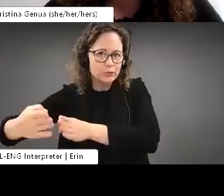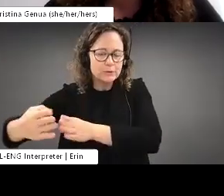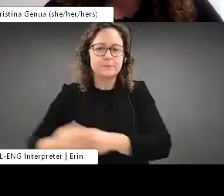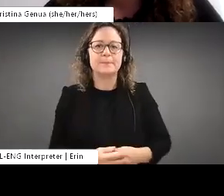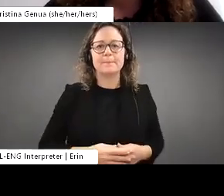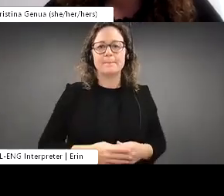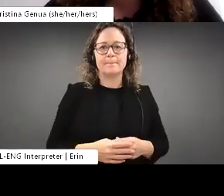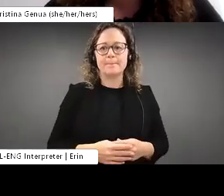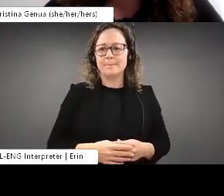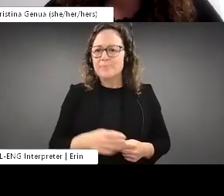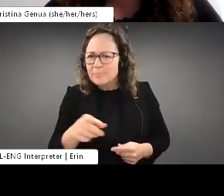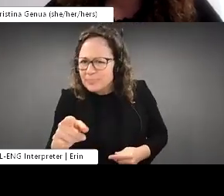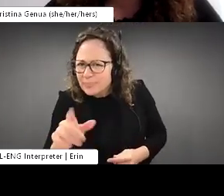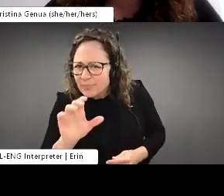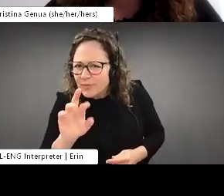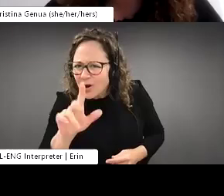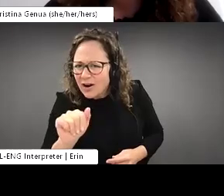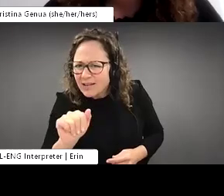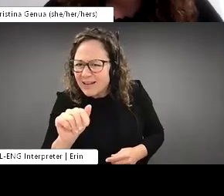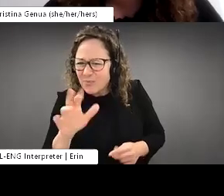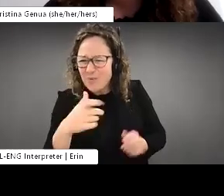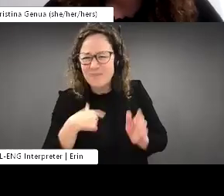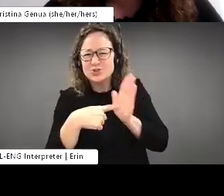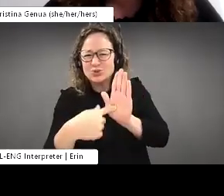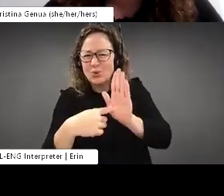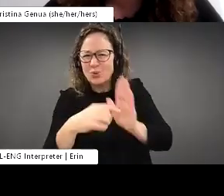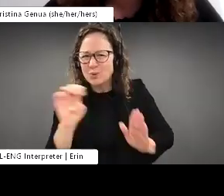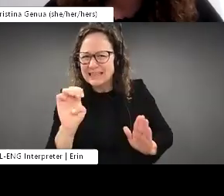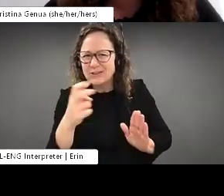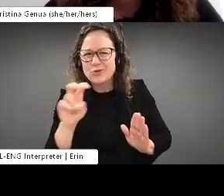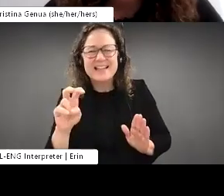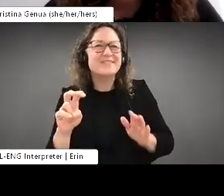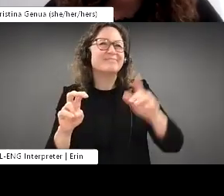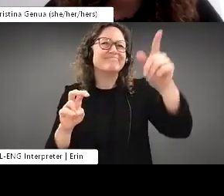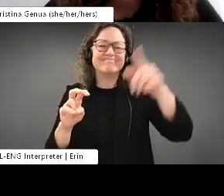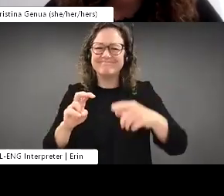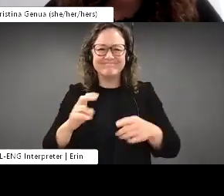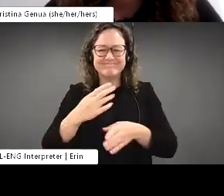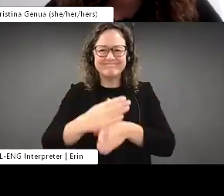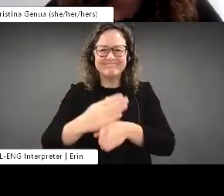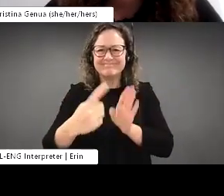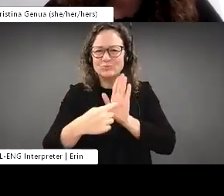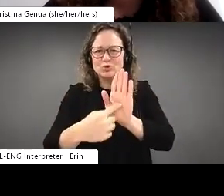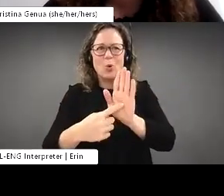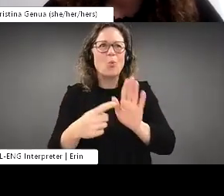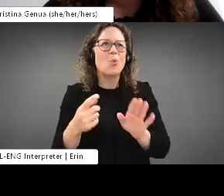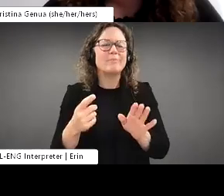how to show how an e-transfer works. I don't have the capability to do that here